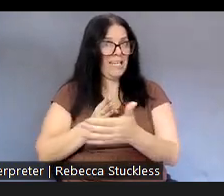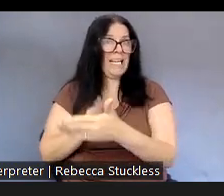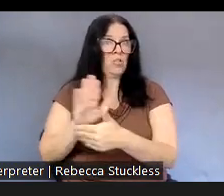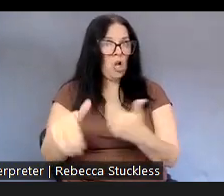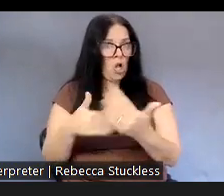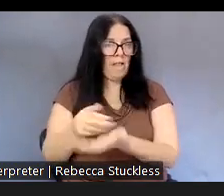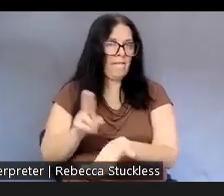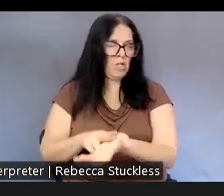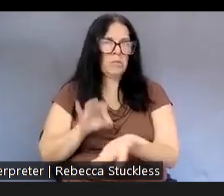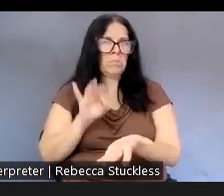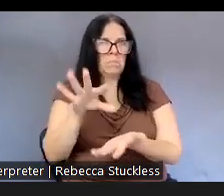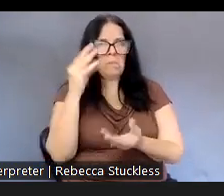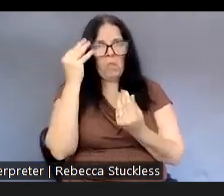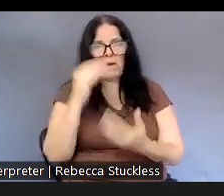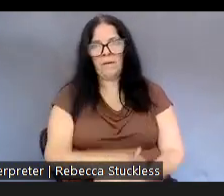Food for thought.